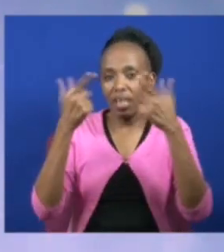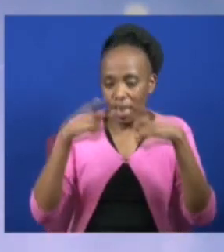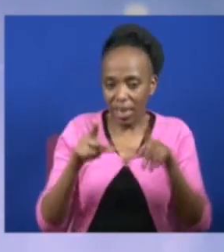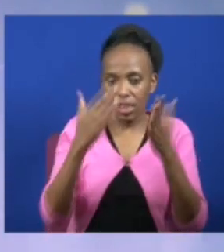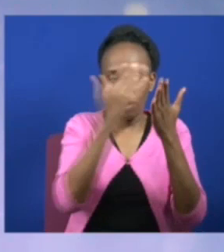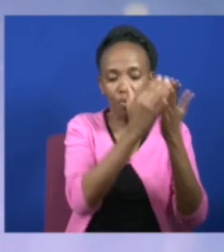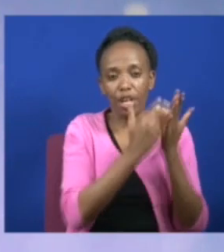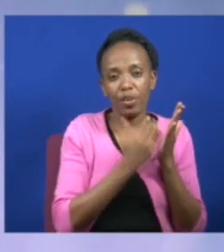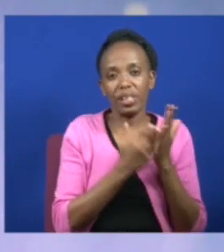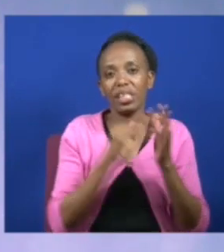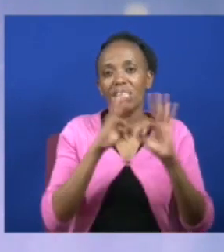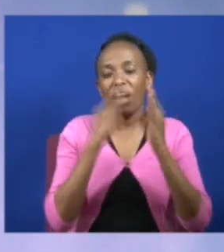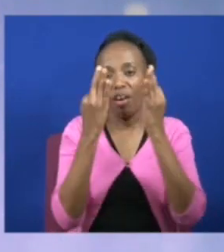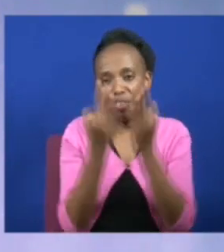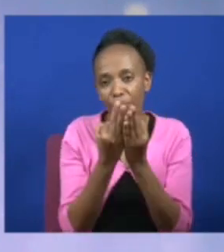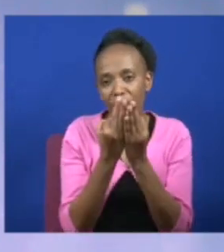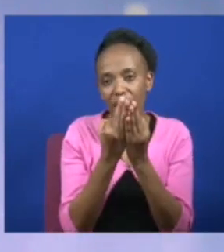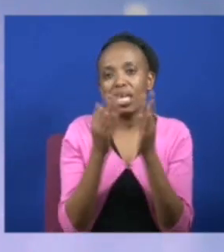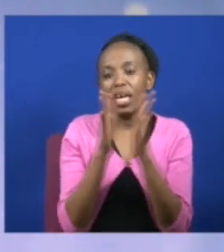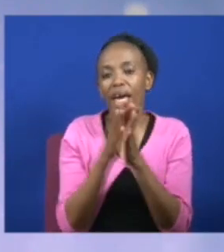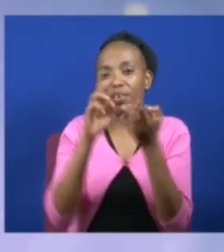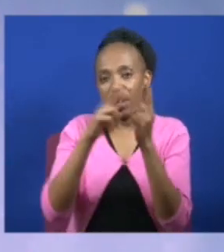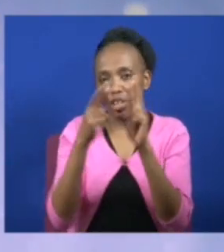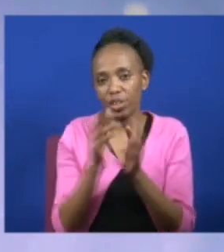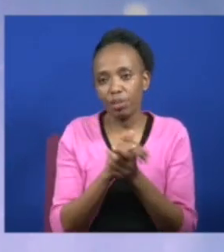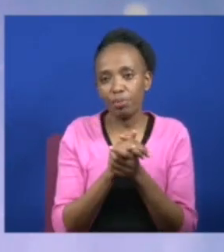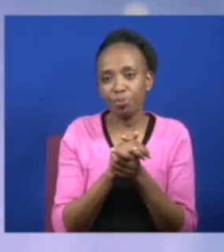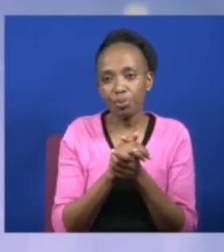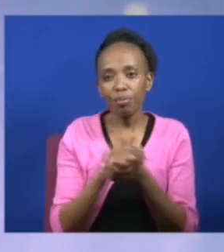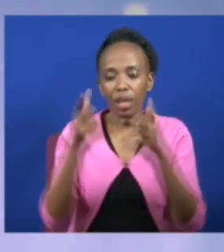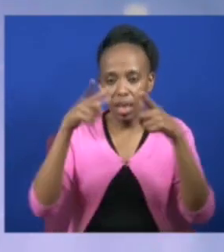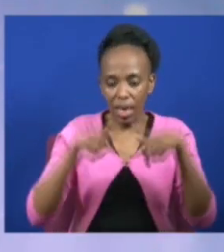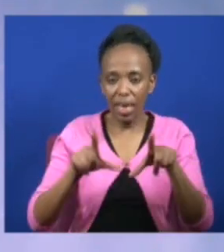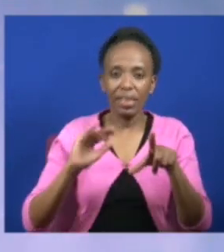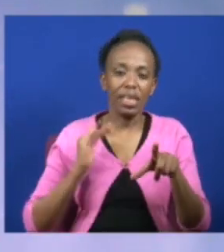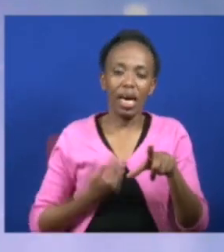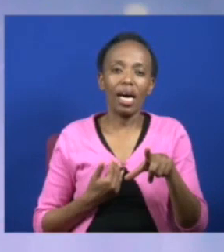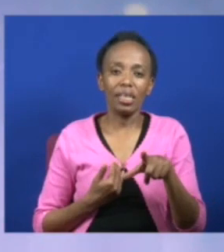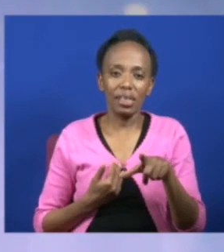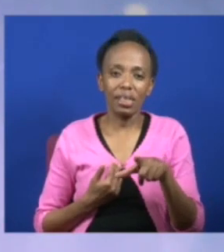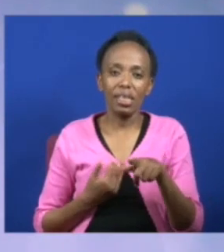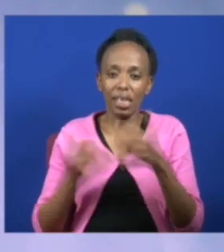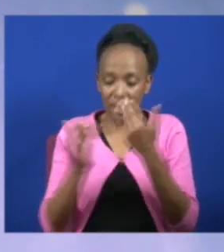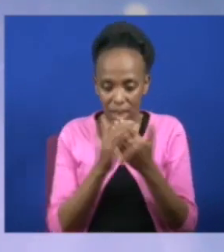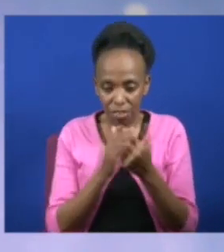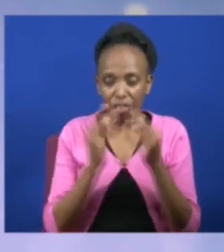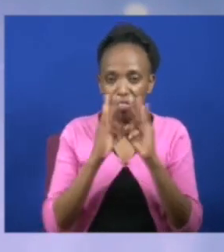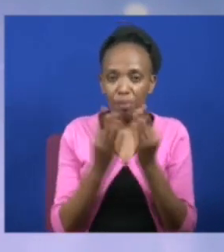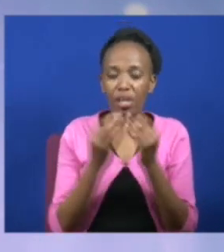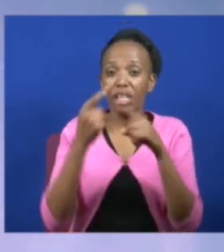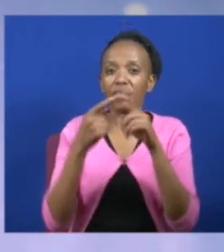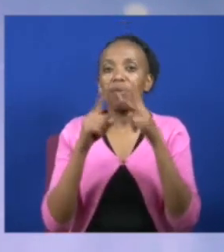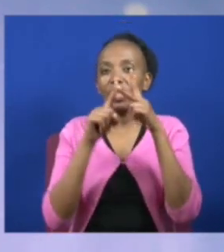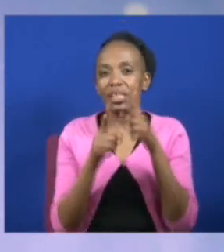let's prioritize family and relationships. Let us invest in them. from